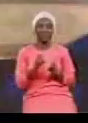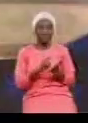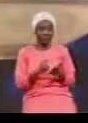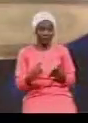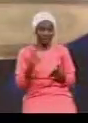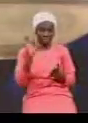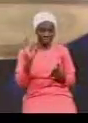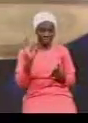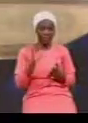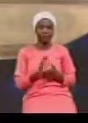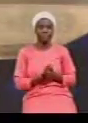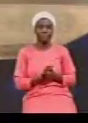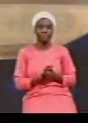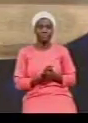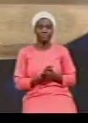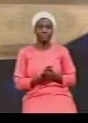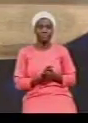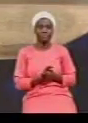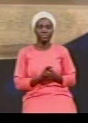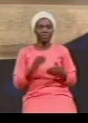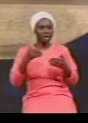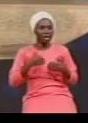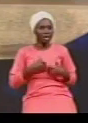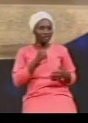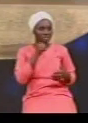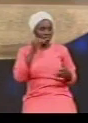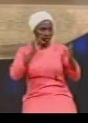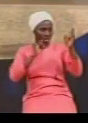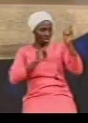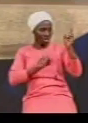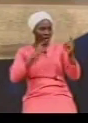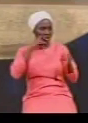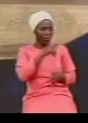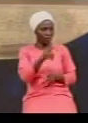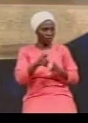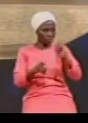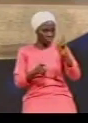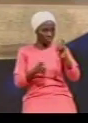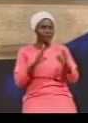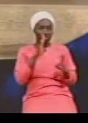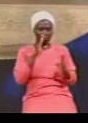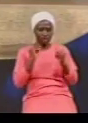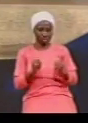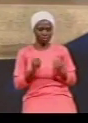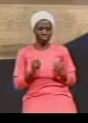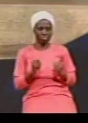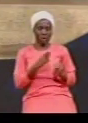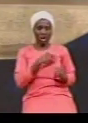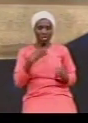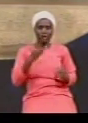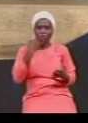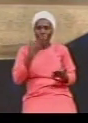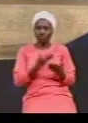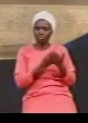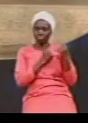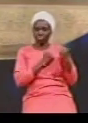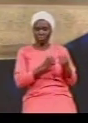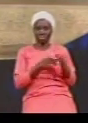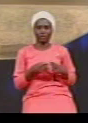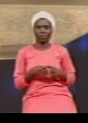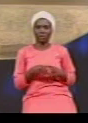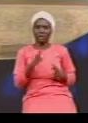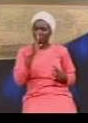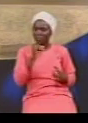9. Have not I commanded thee, be strong and of a good courage.